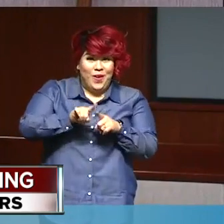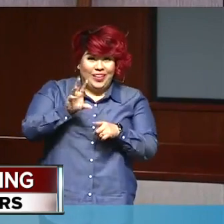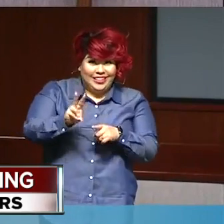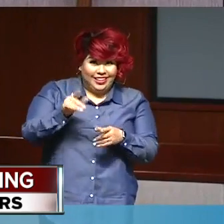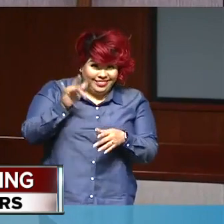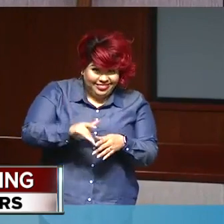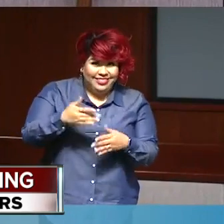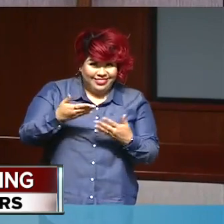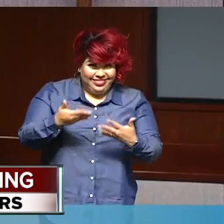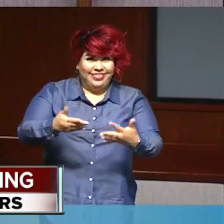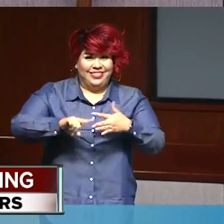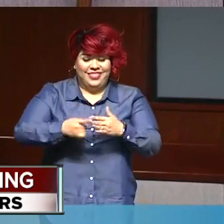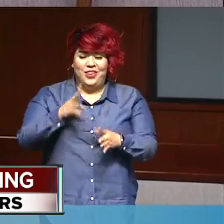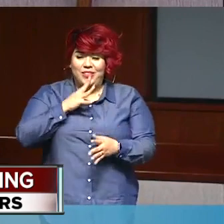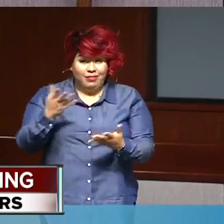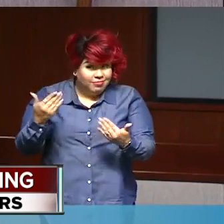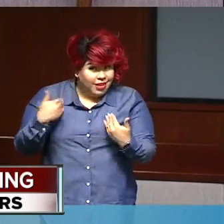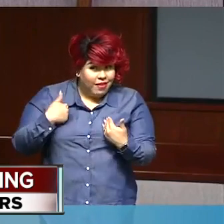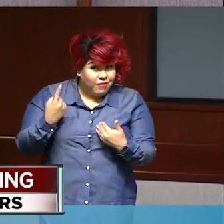23 available?